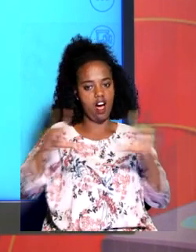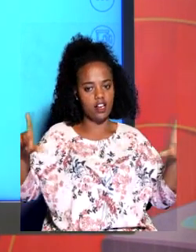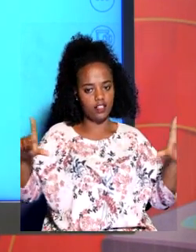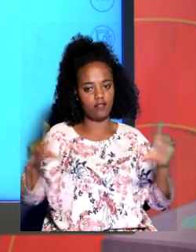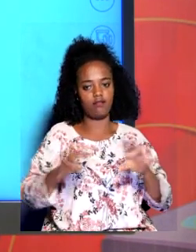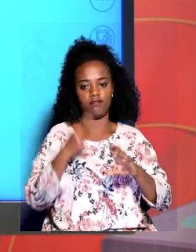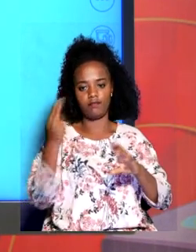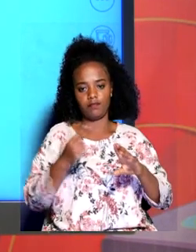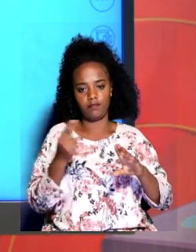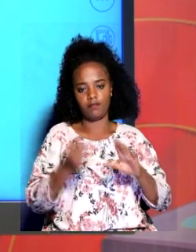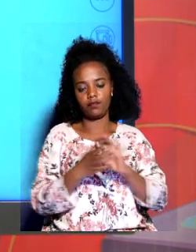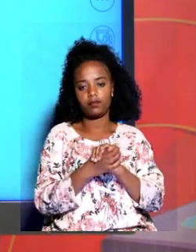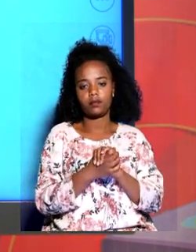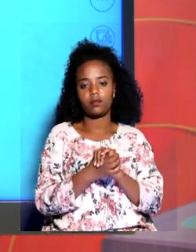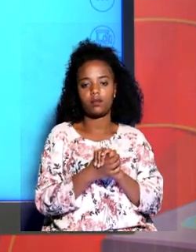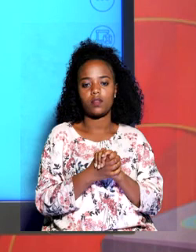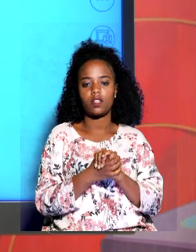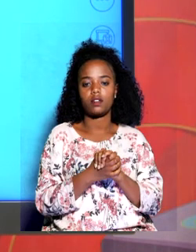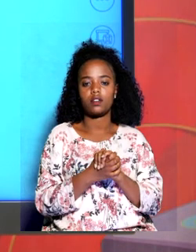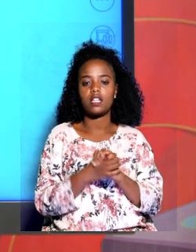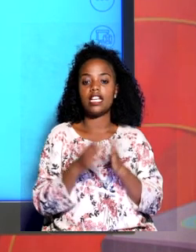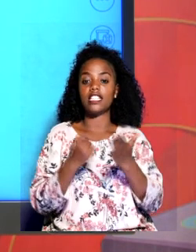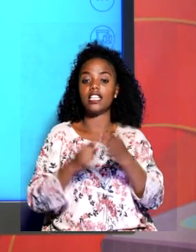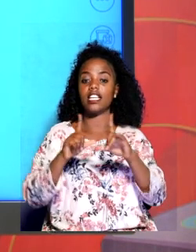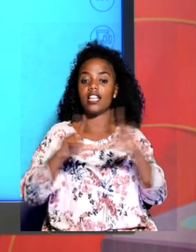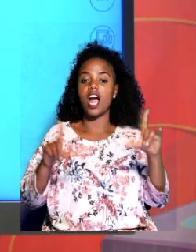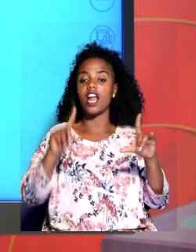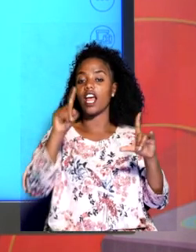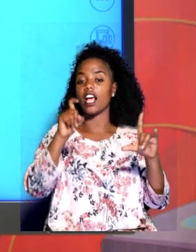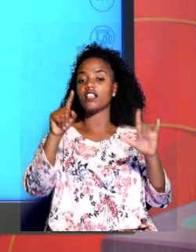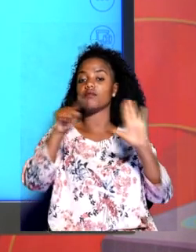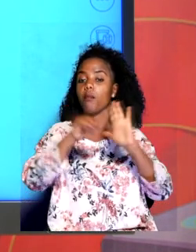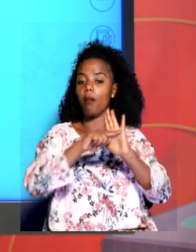We have this line. This line is this,